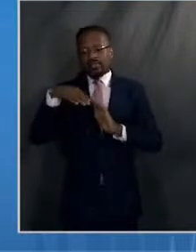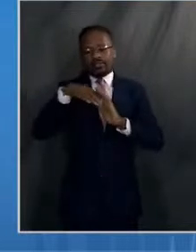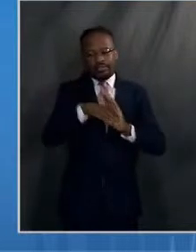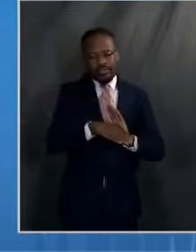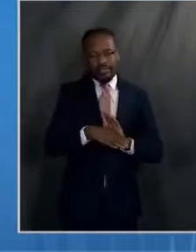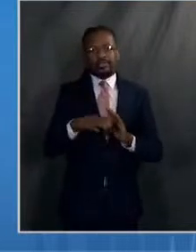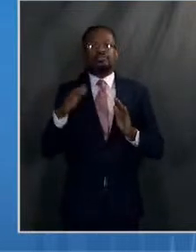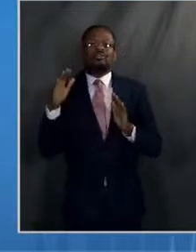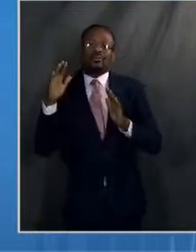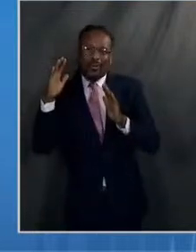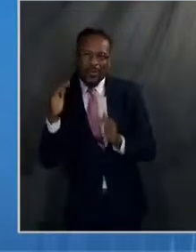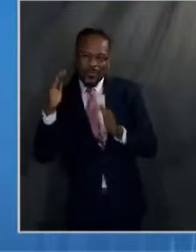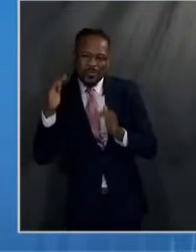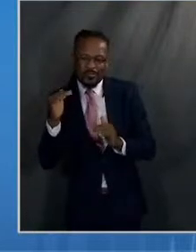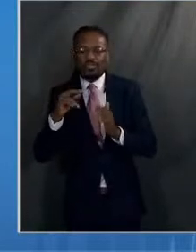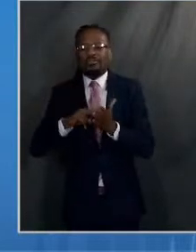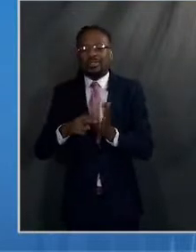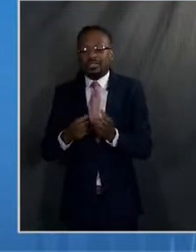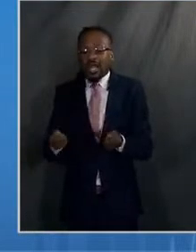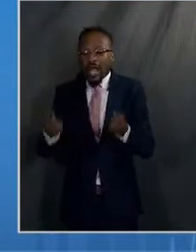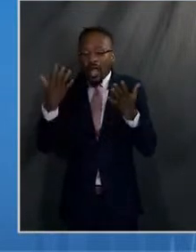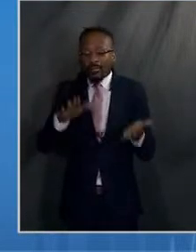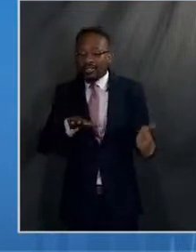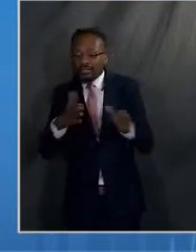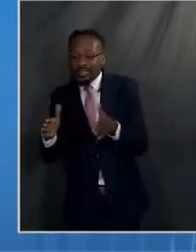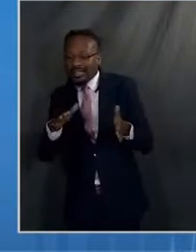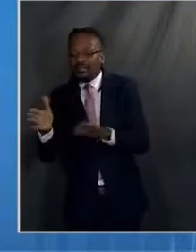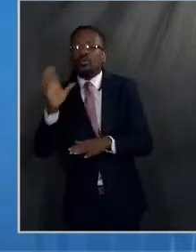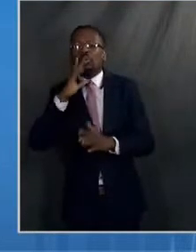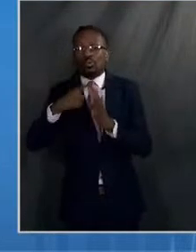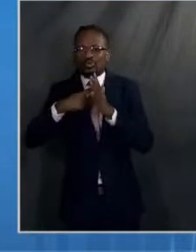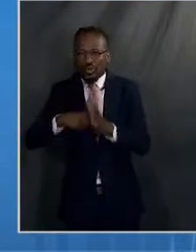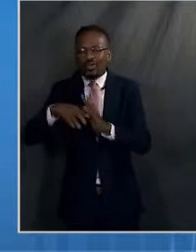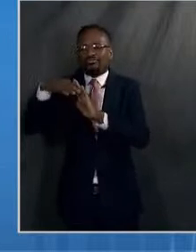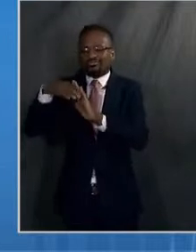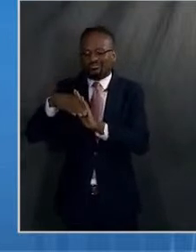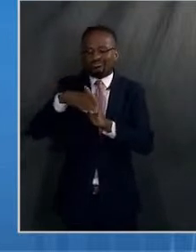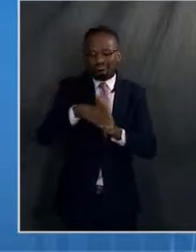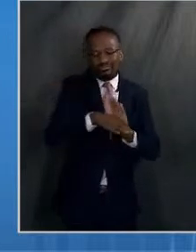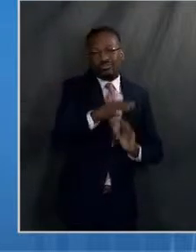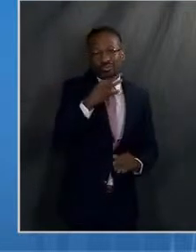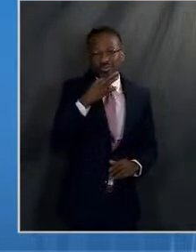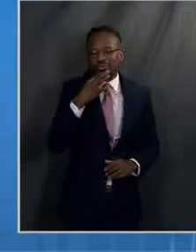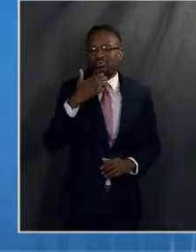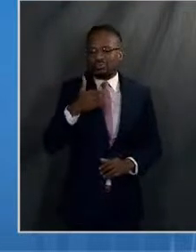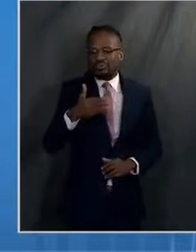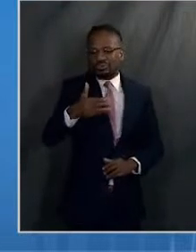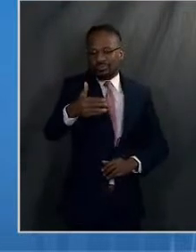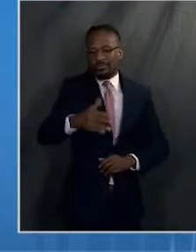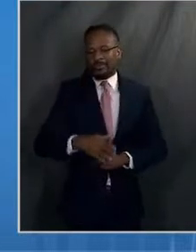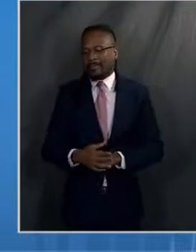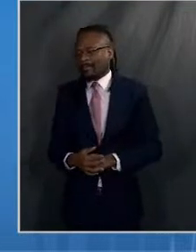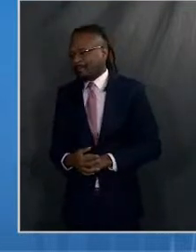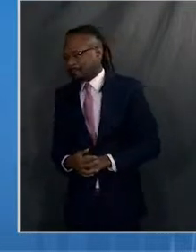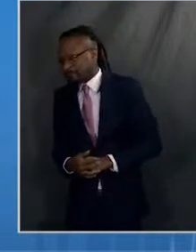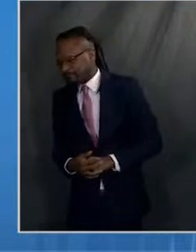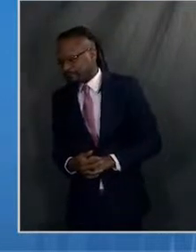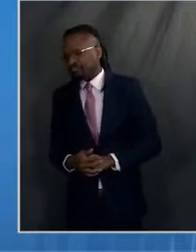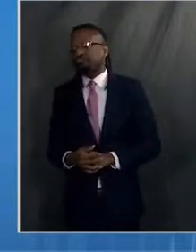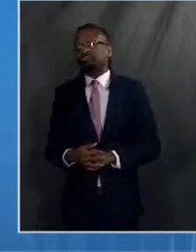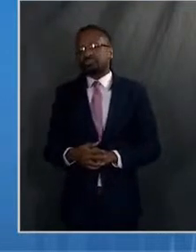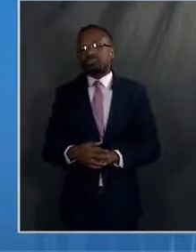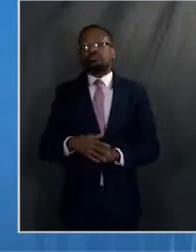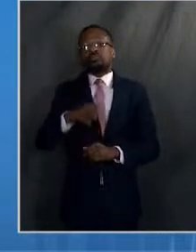deaths should start to decrease in the coming weeks. Although we have seen declines in cases and admissions and a